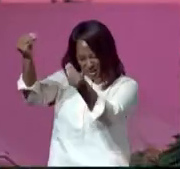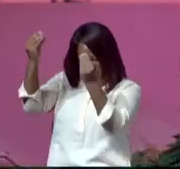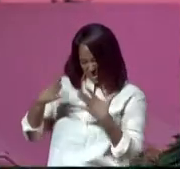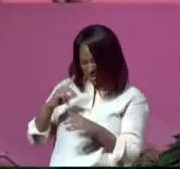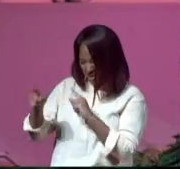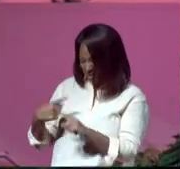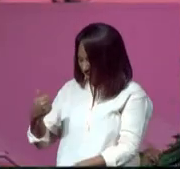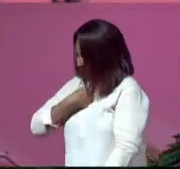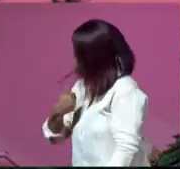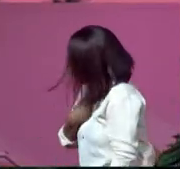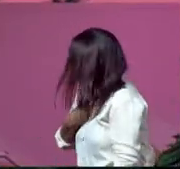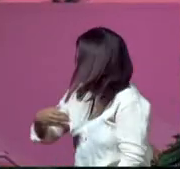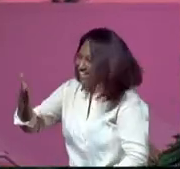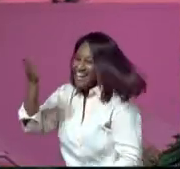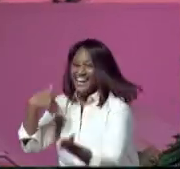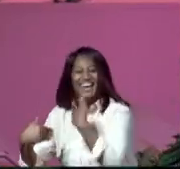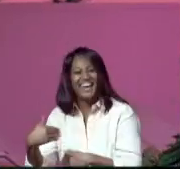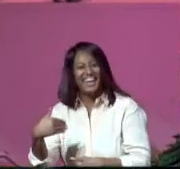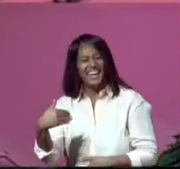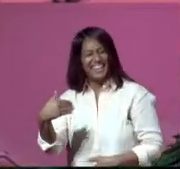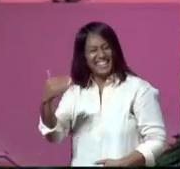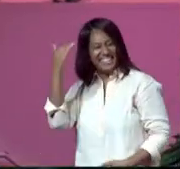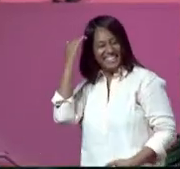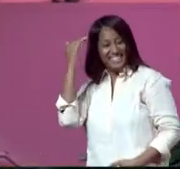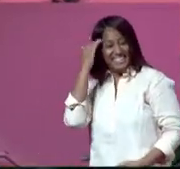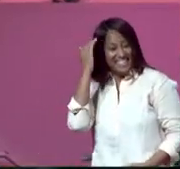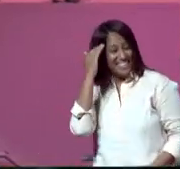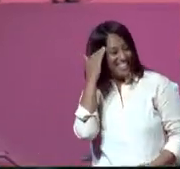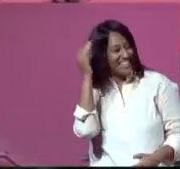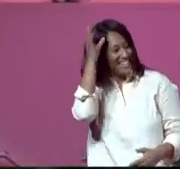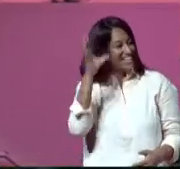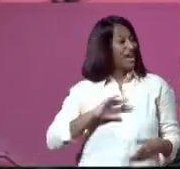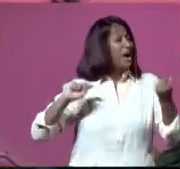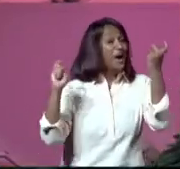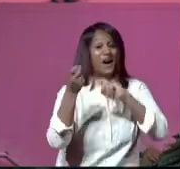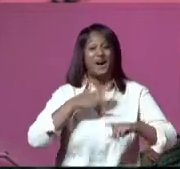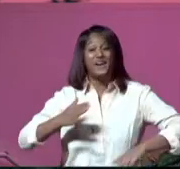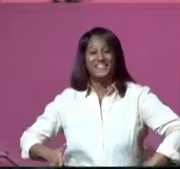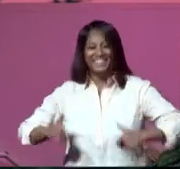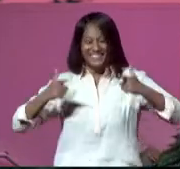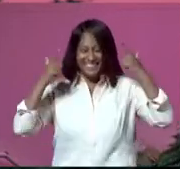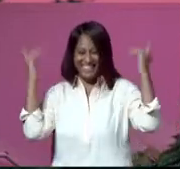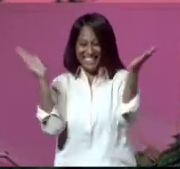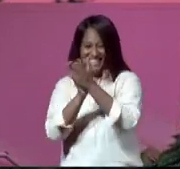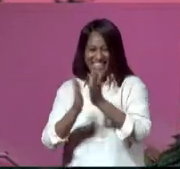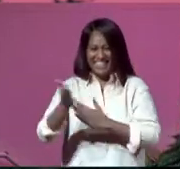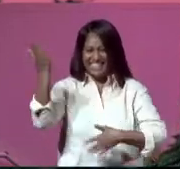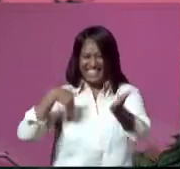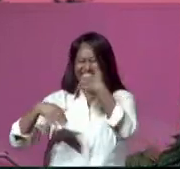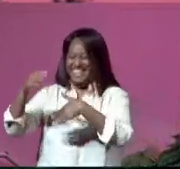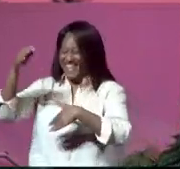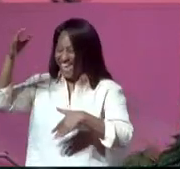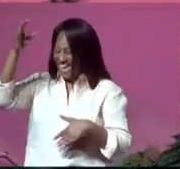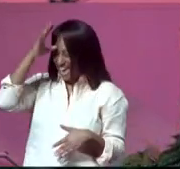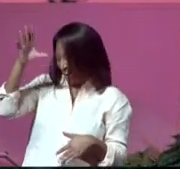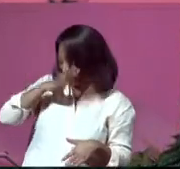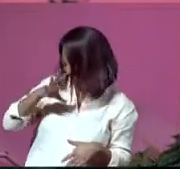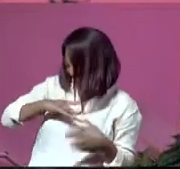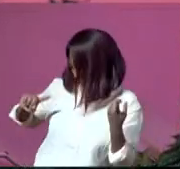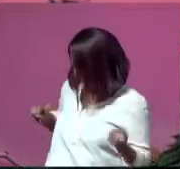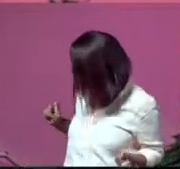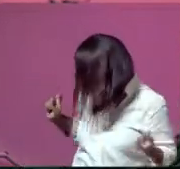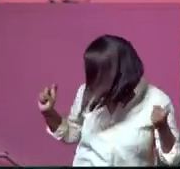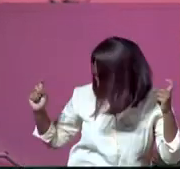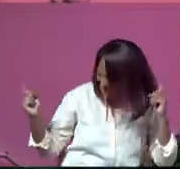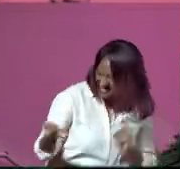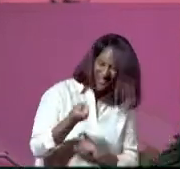myself. Come see a man who turned my life around. Come see a man who changed